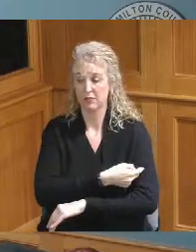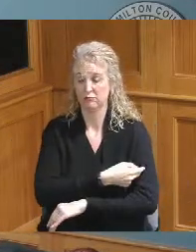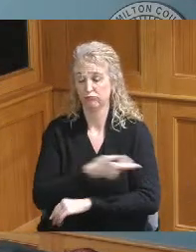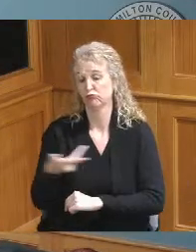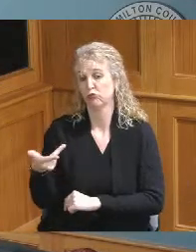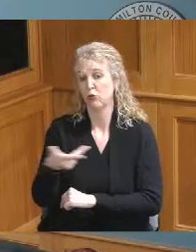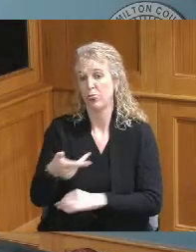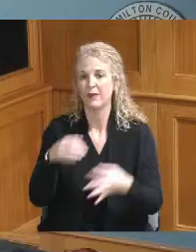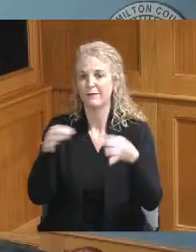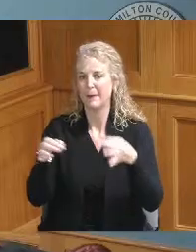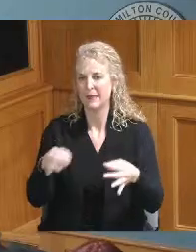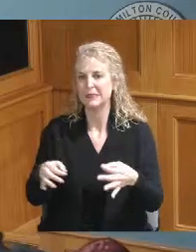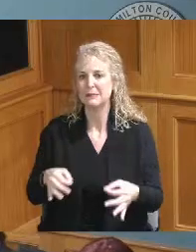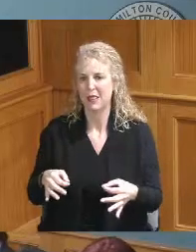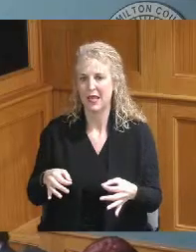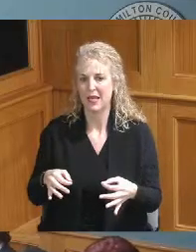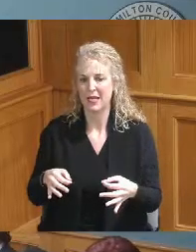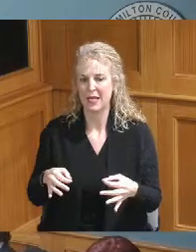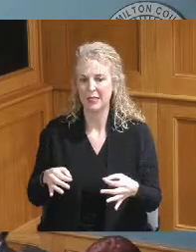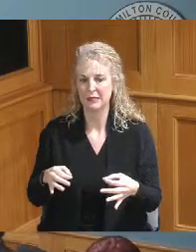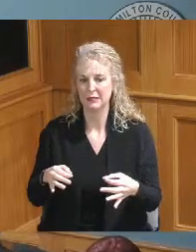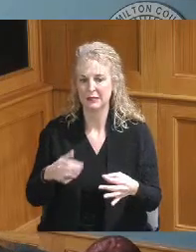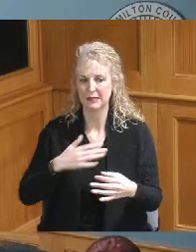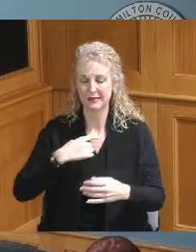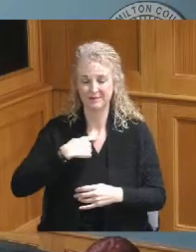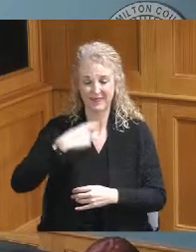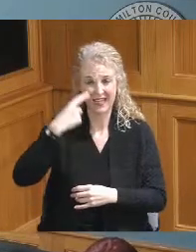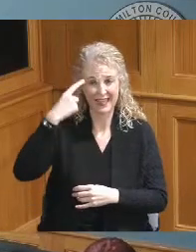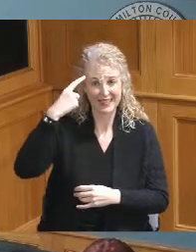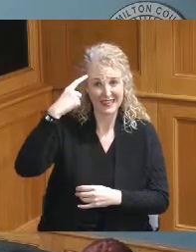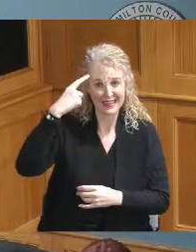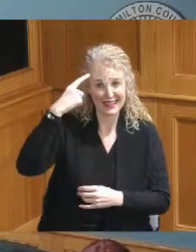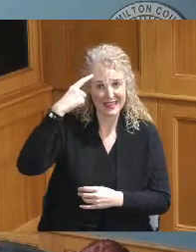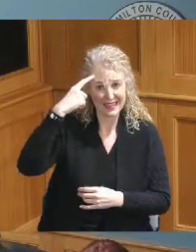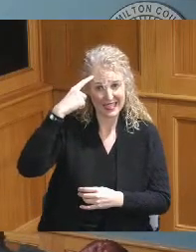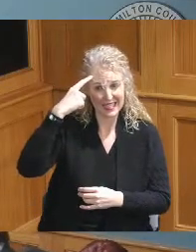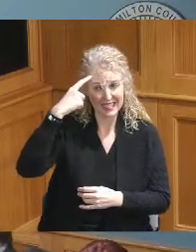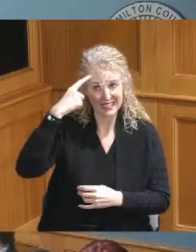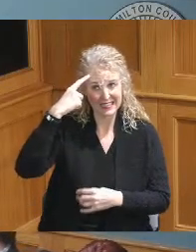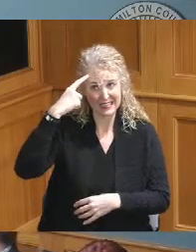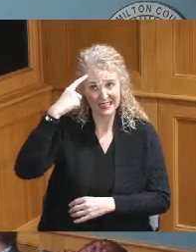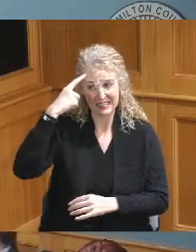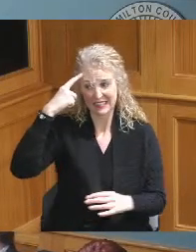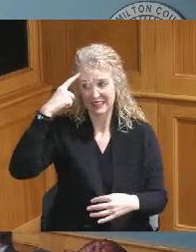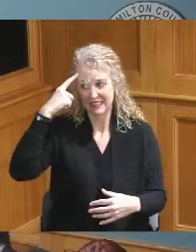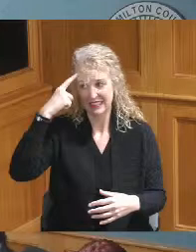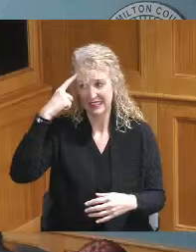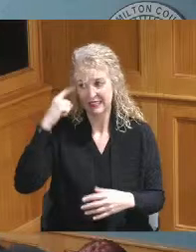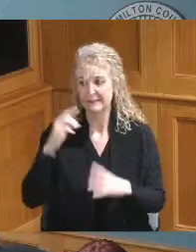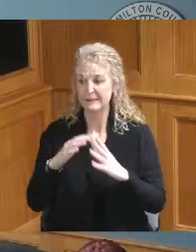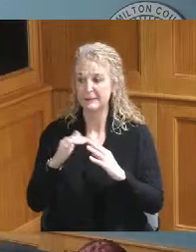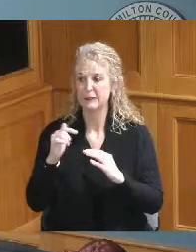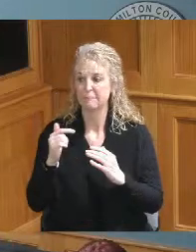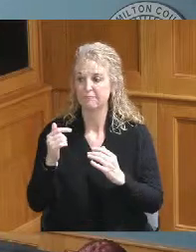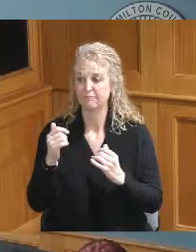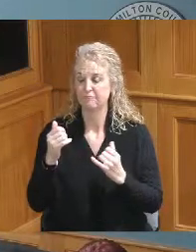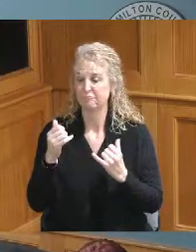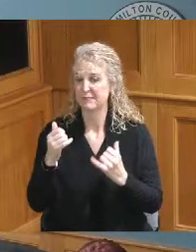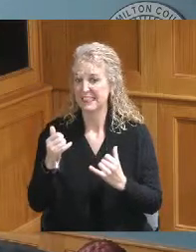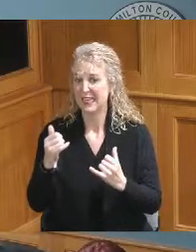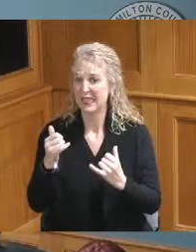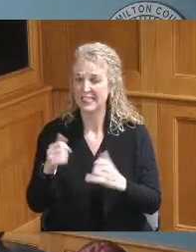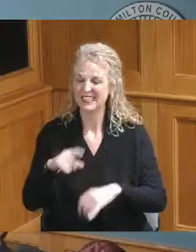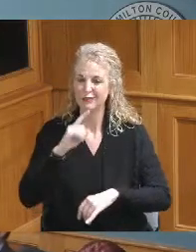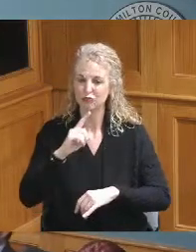this presentation. And my understanding is that this is a recognition of what we